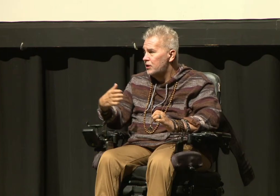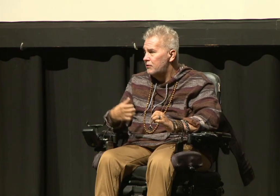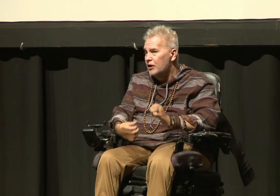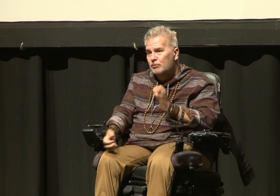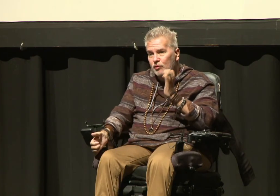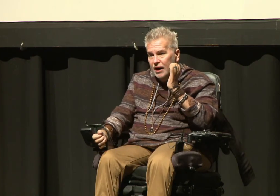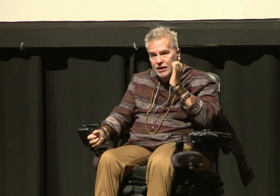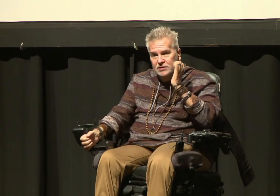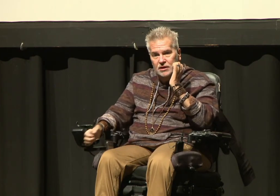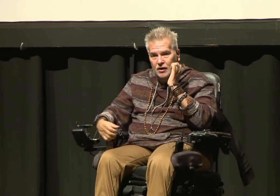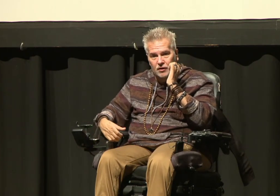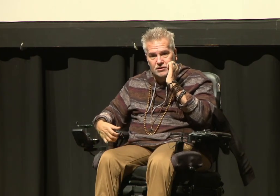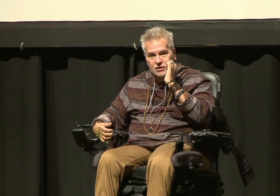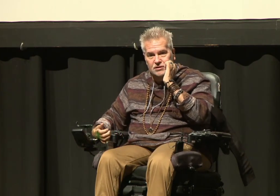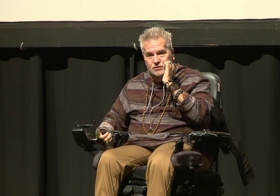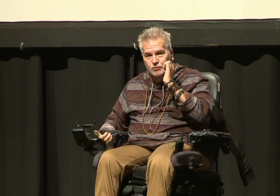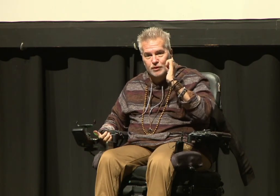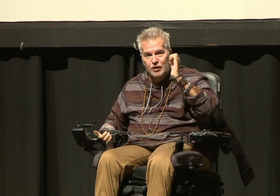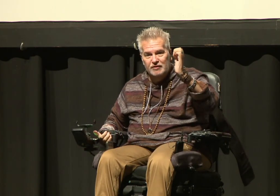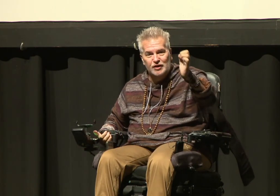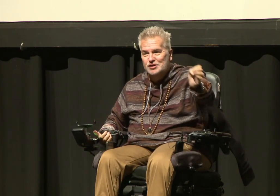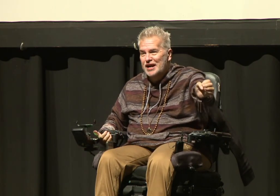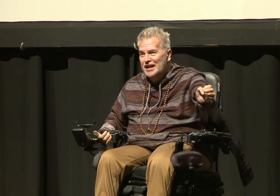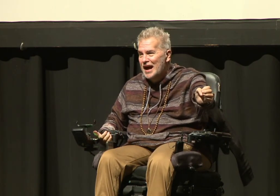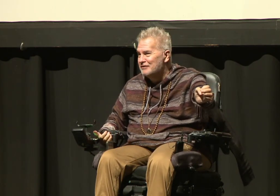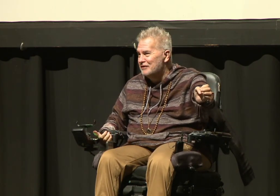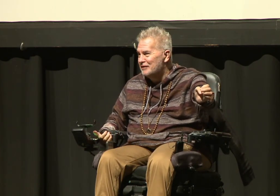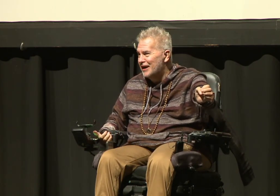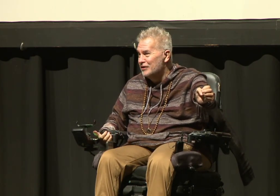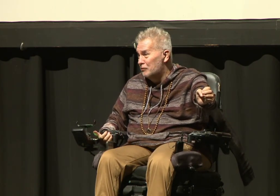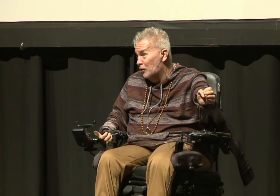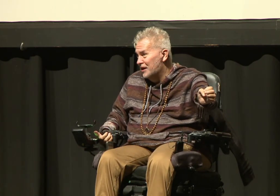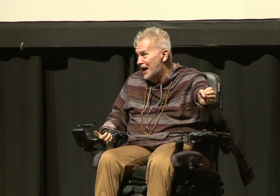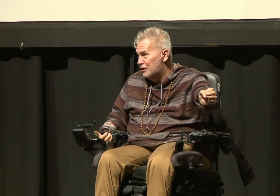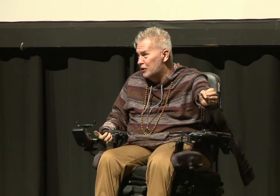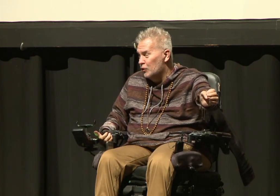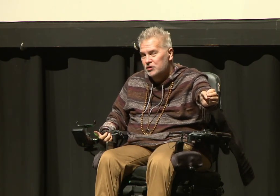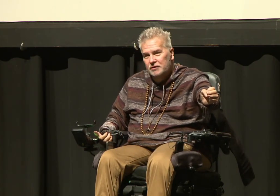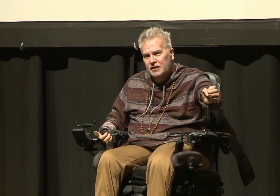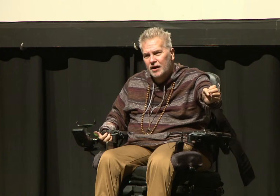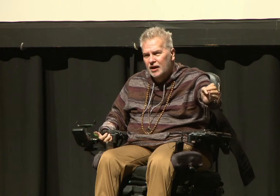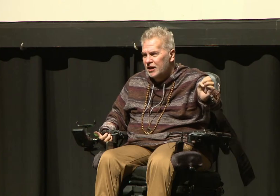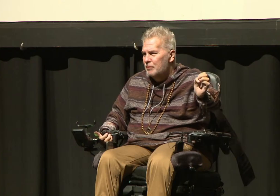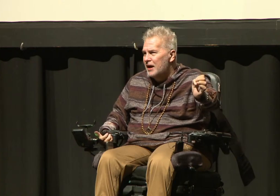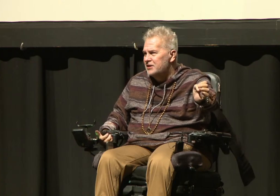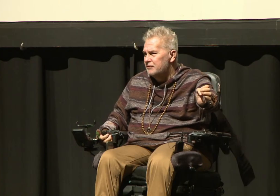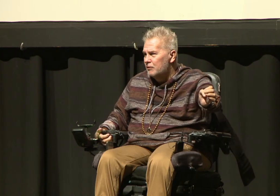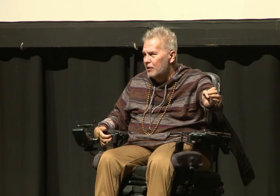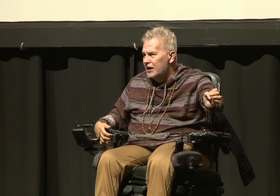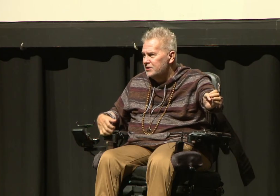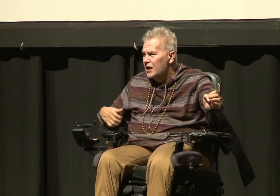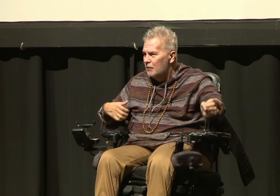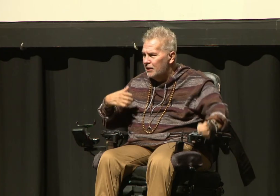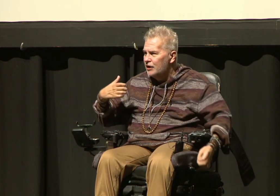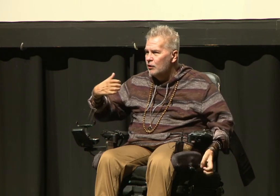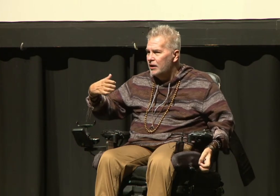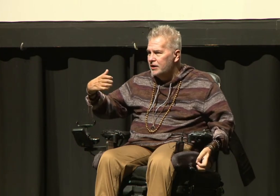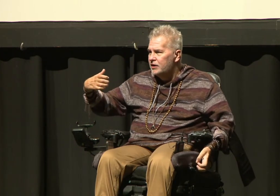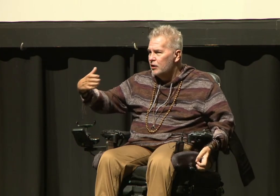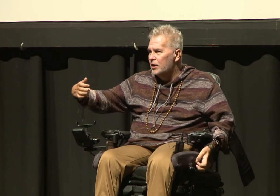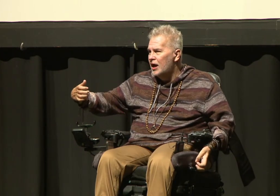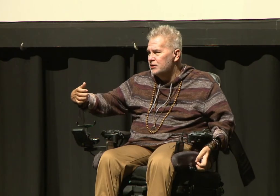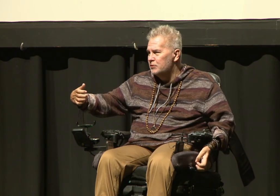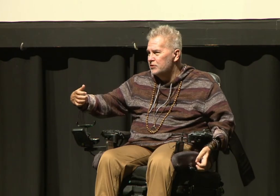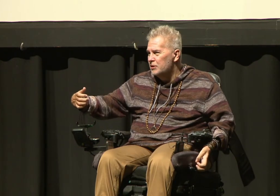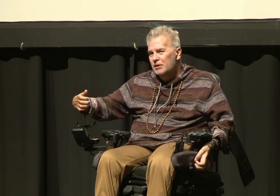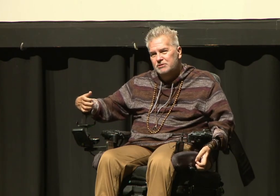hospital, right? Our brains are just, we don't even understand half of it, right? Or more than that, three quarters of it, the capacity of our brains, but I knew I needed